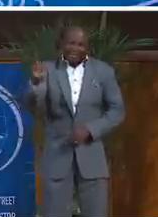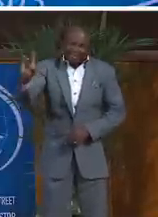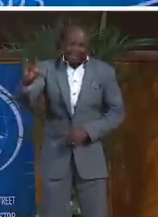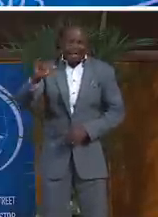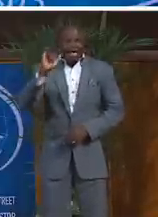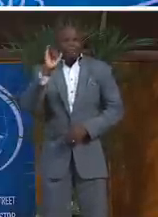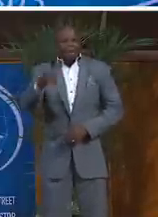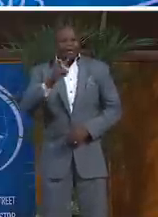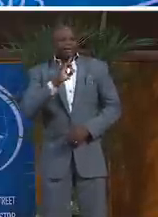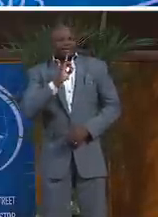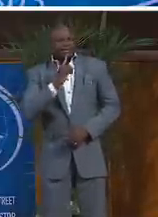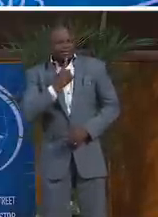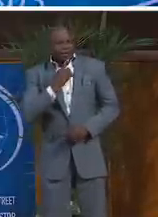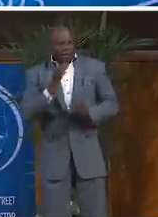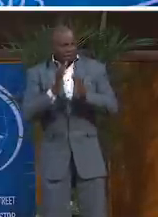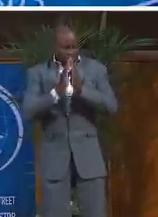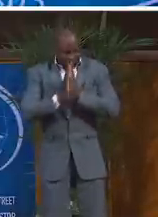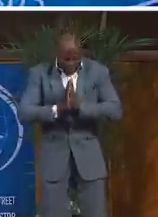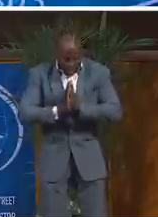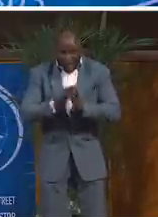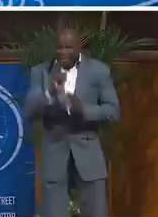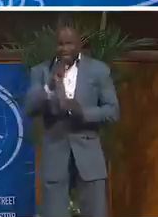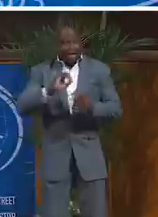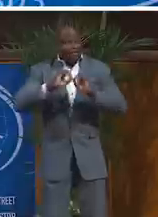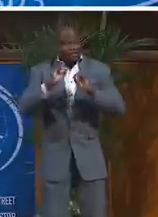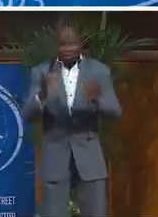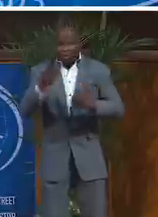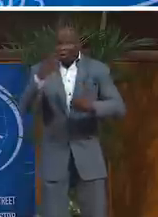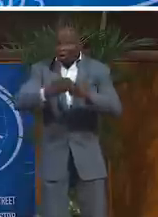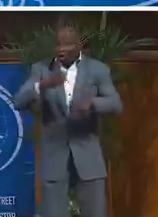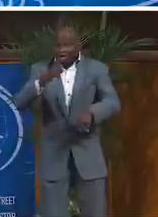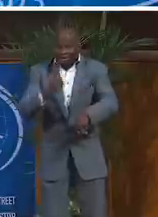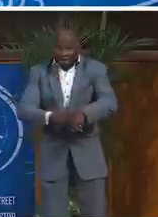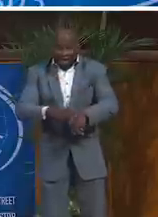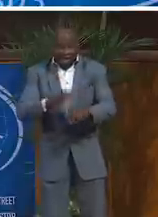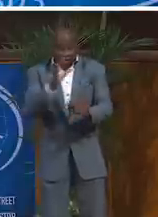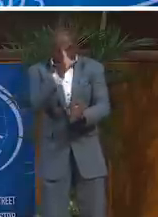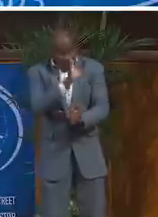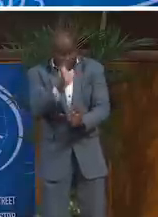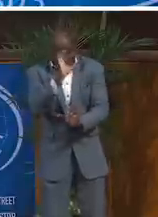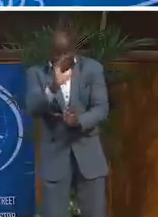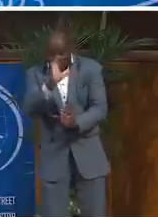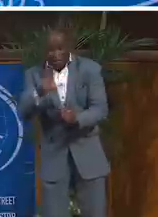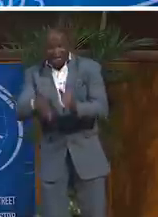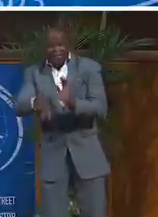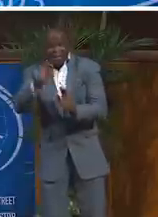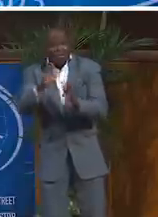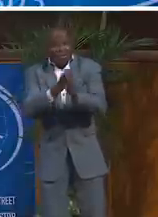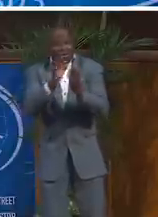my sincere prayer that you don't have any difficulty finding the book of Revelation.